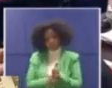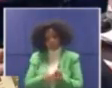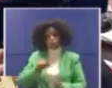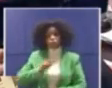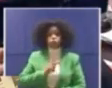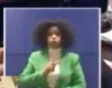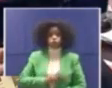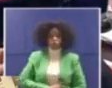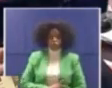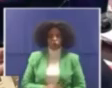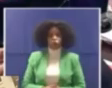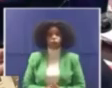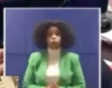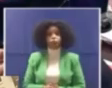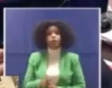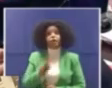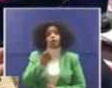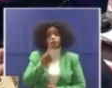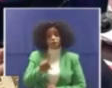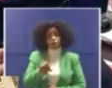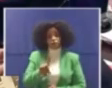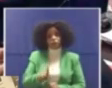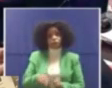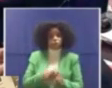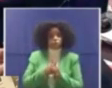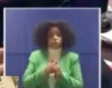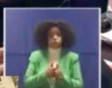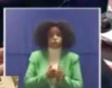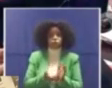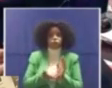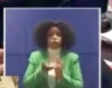the first supplementary question will be asked